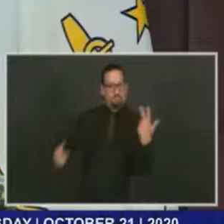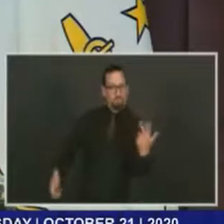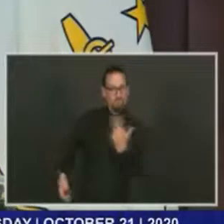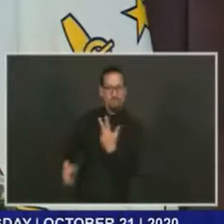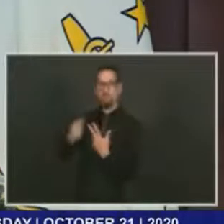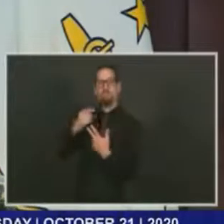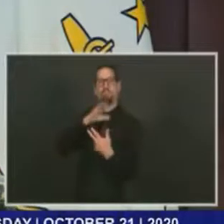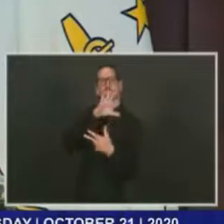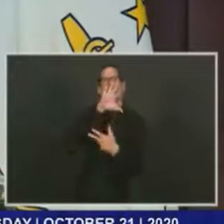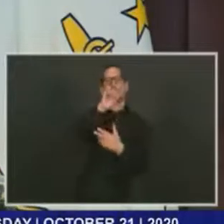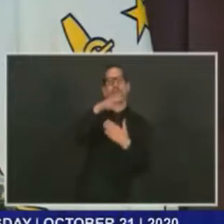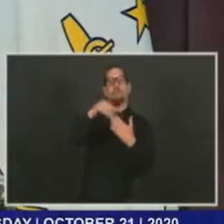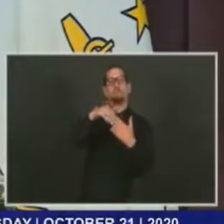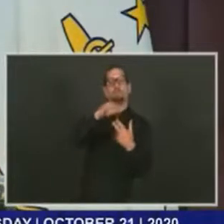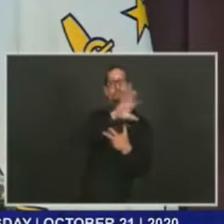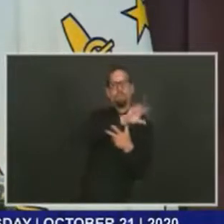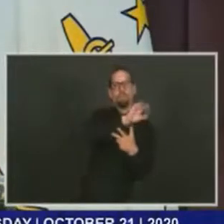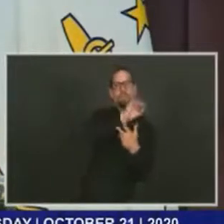your ideas to